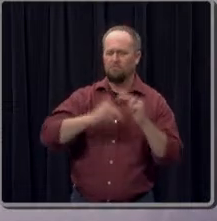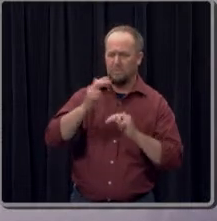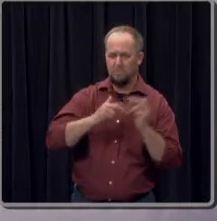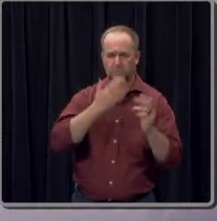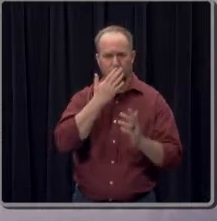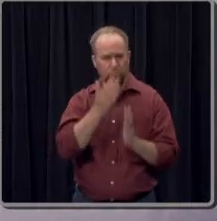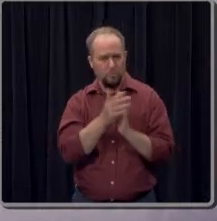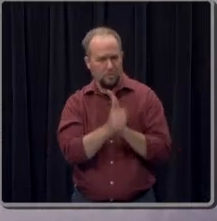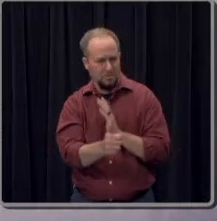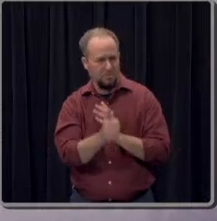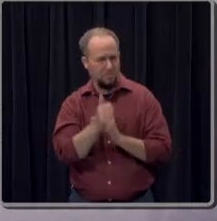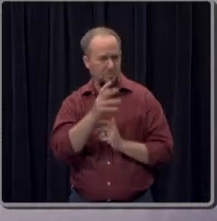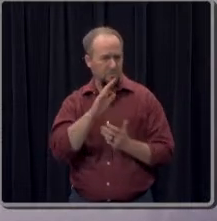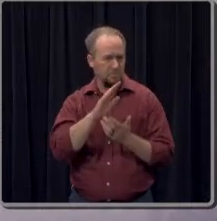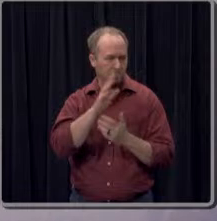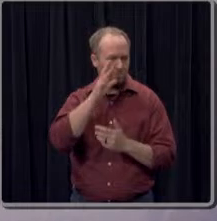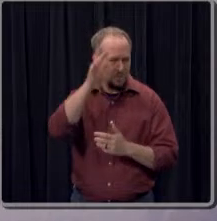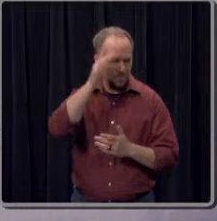skills.